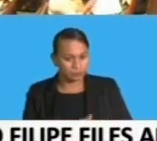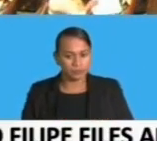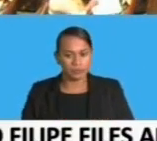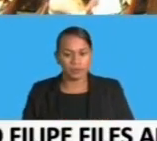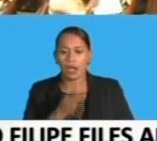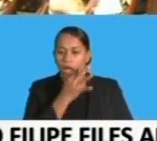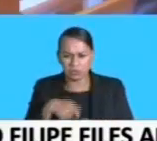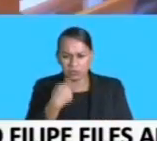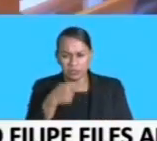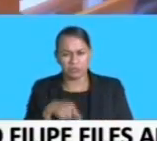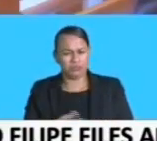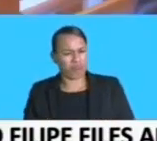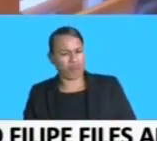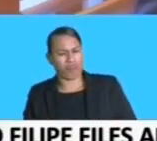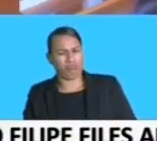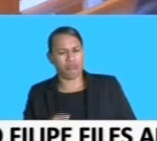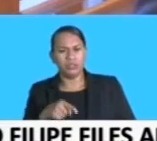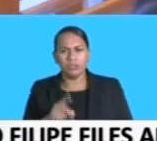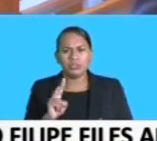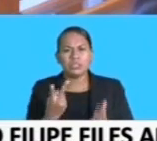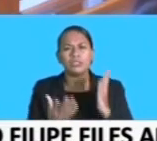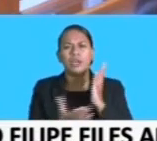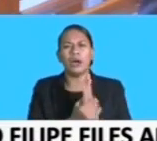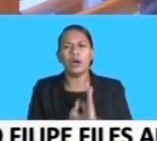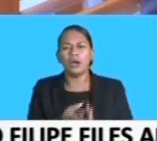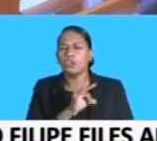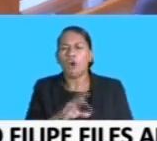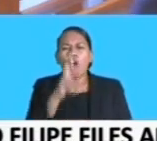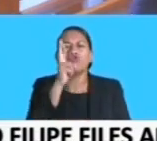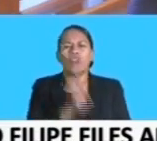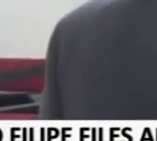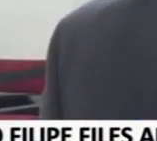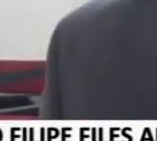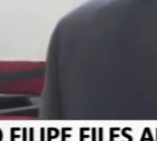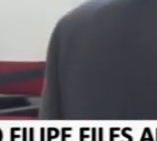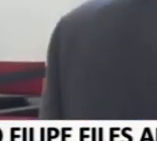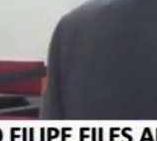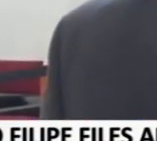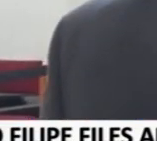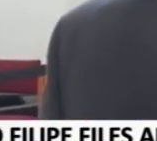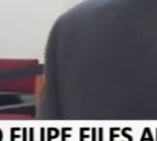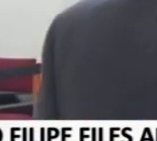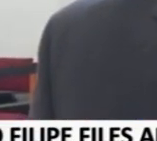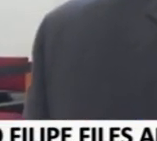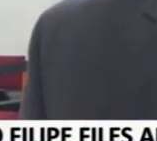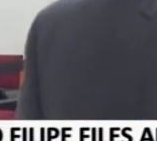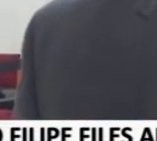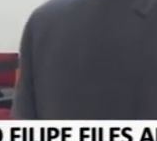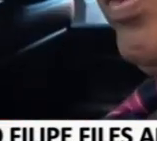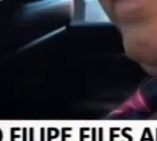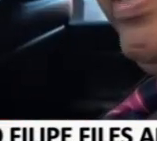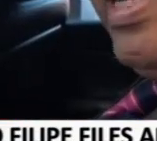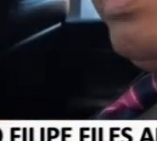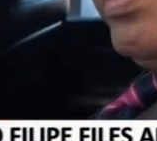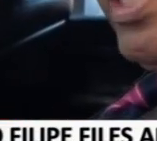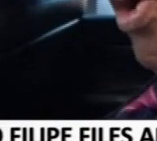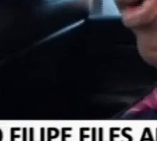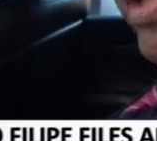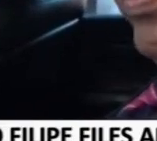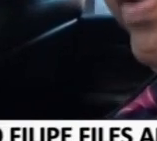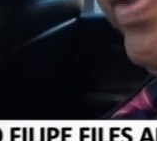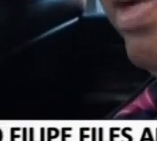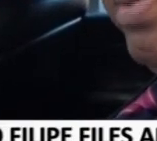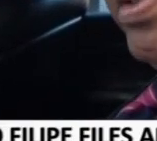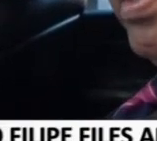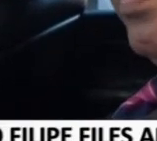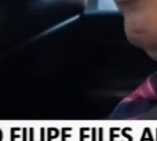other MPs had been treated by the SODELPA President. Even the Prime Minister is taking it as a win. We have the numbers. They know